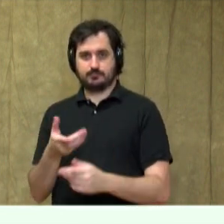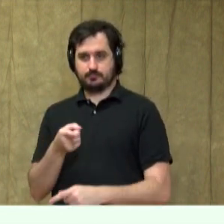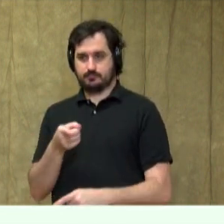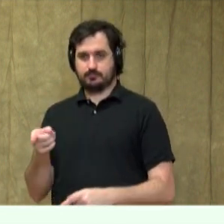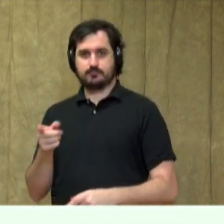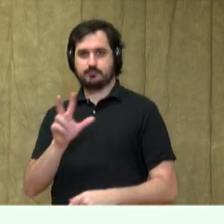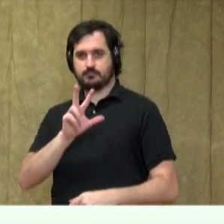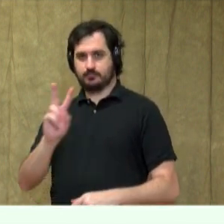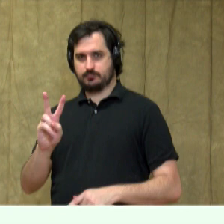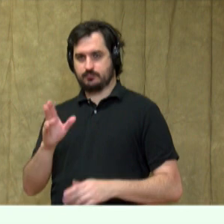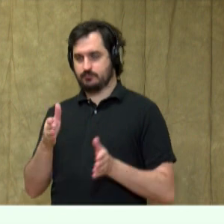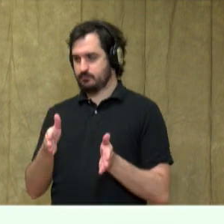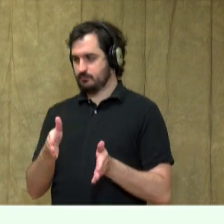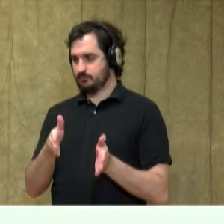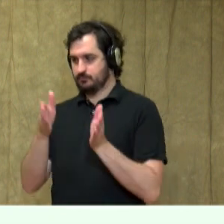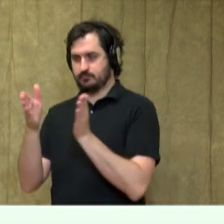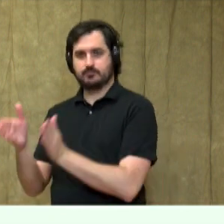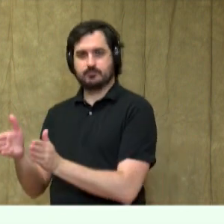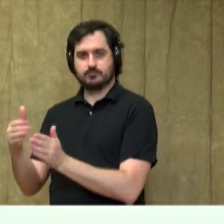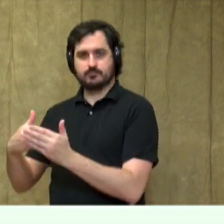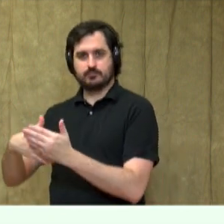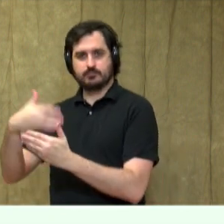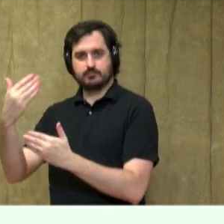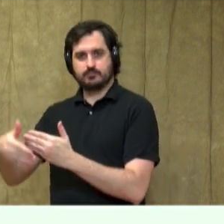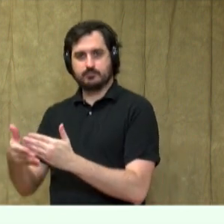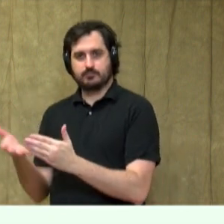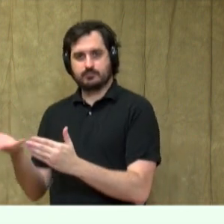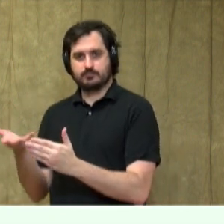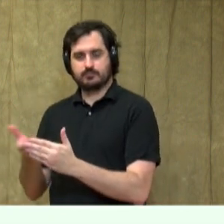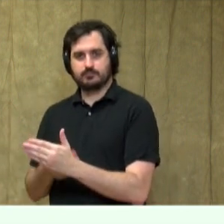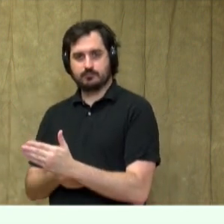yep, 32. After 32,